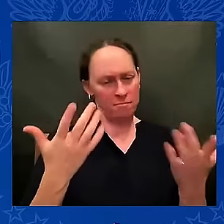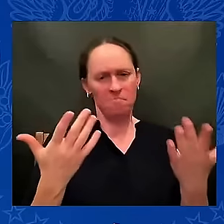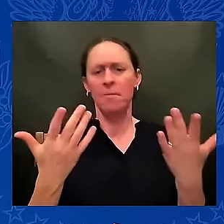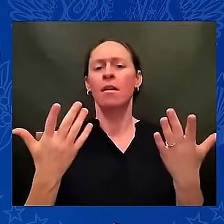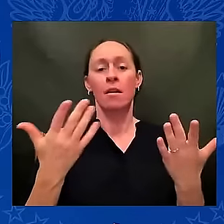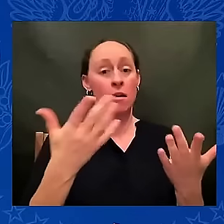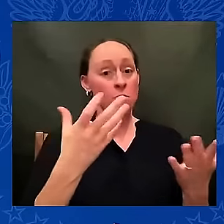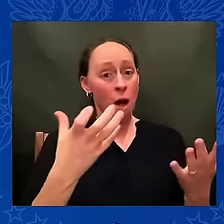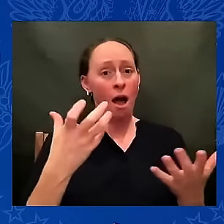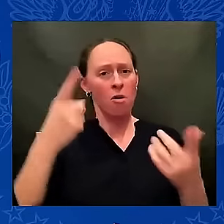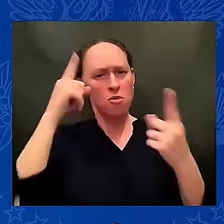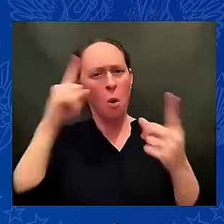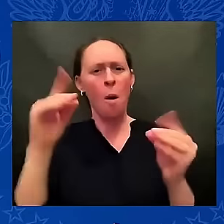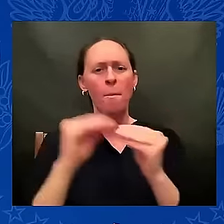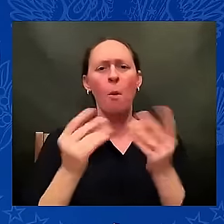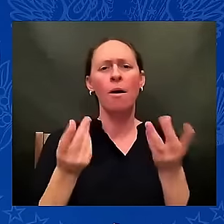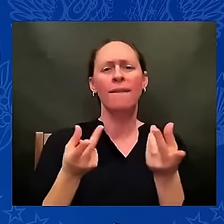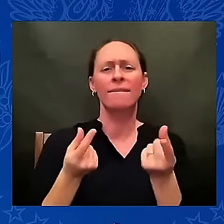Folks,